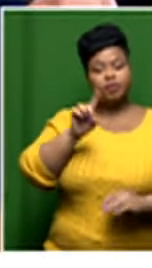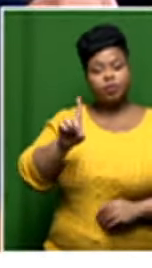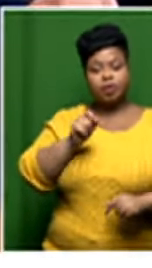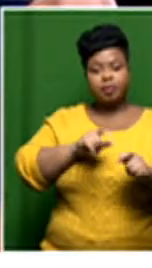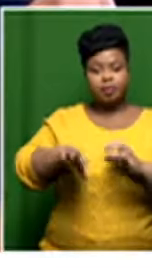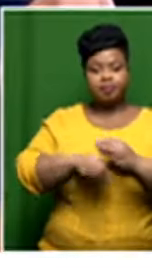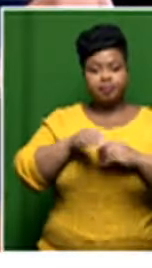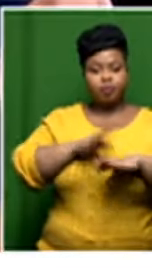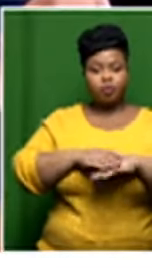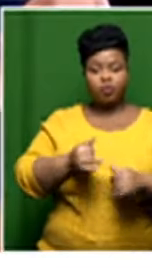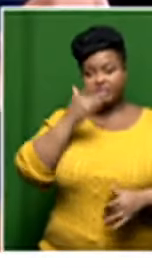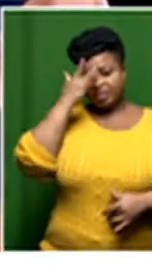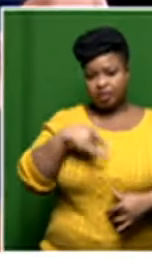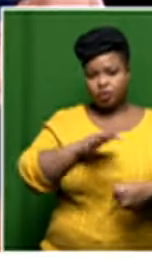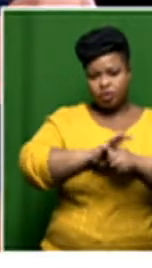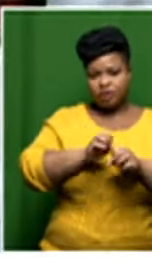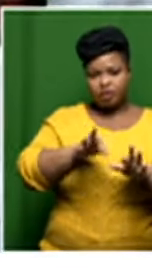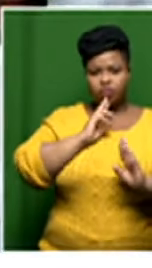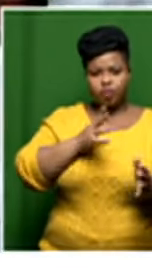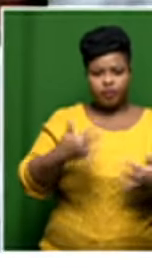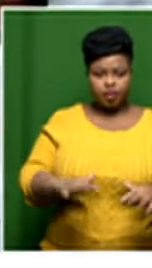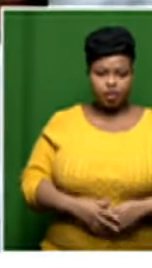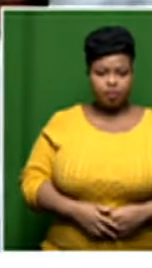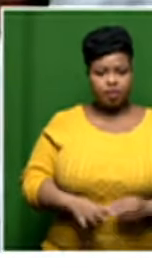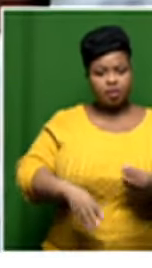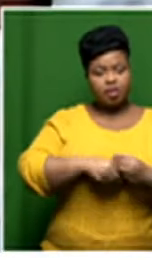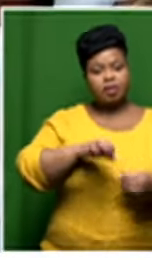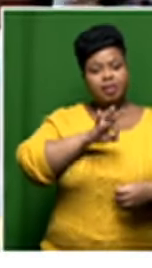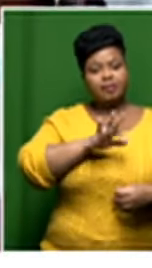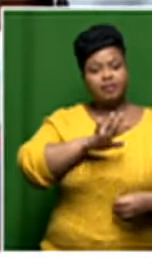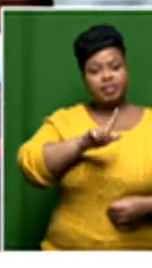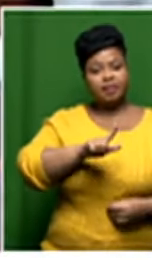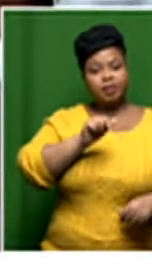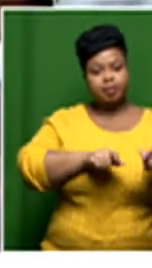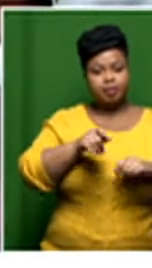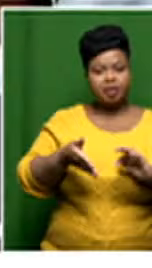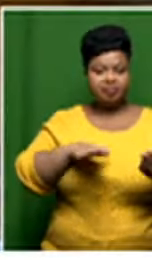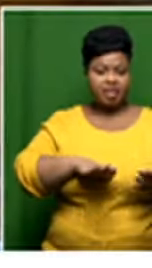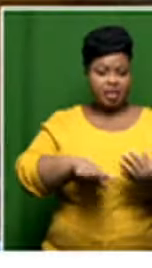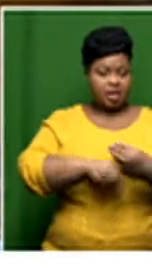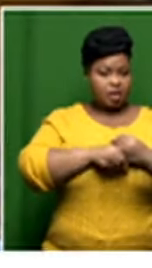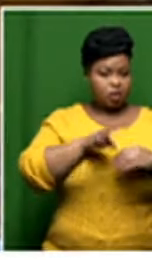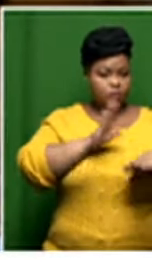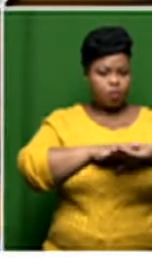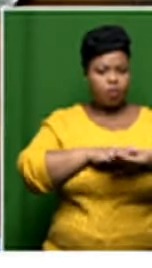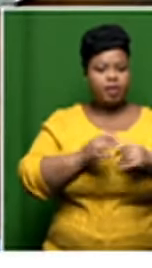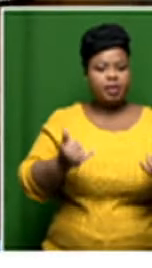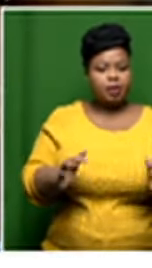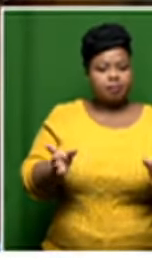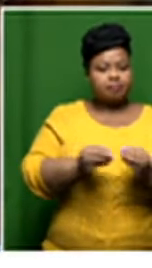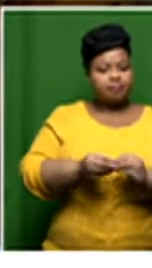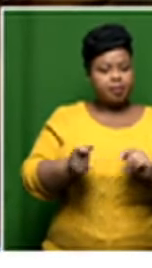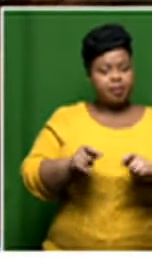12,771 new cases of COVID-19 have been reported across the country. 357 new deaths have also been reported, taking